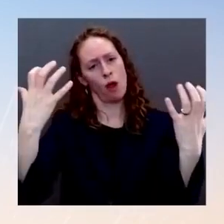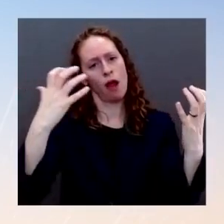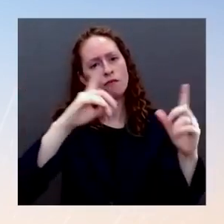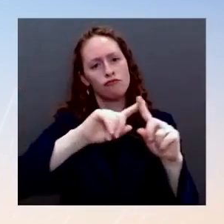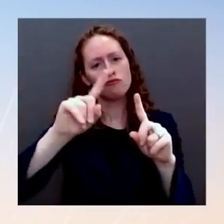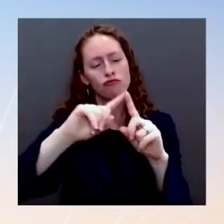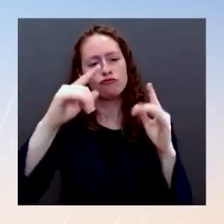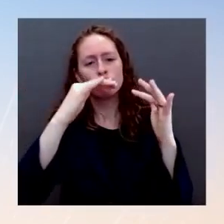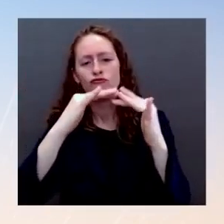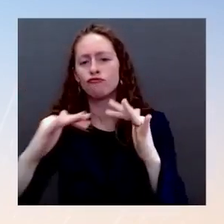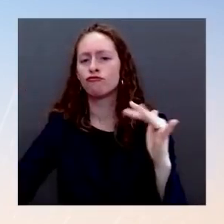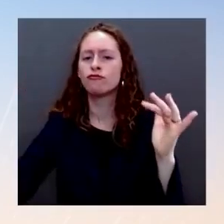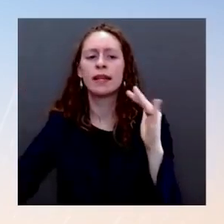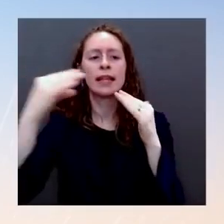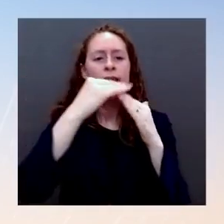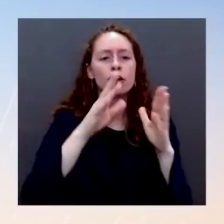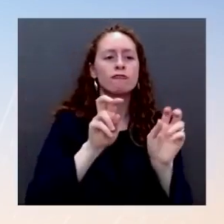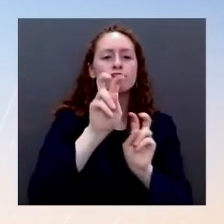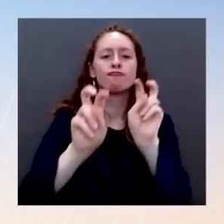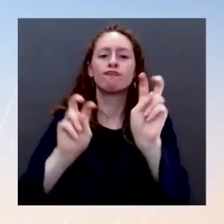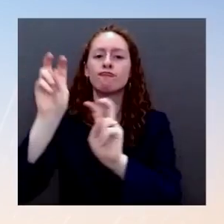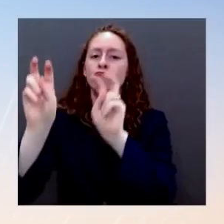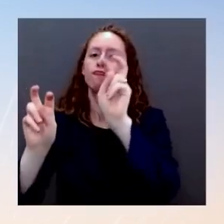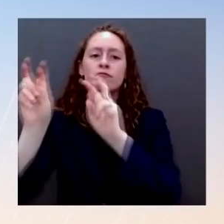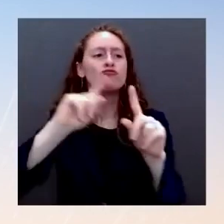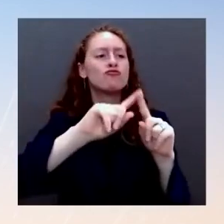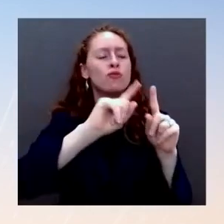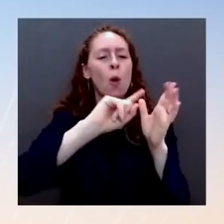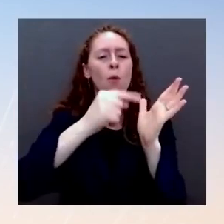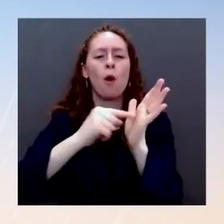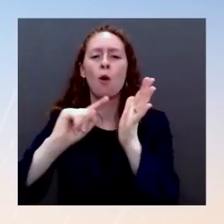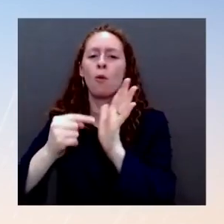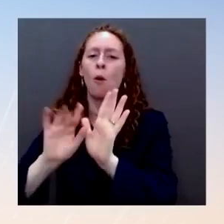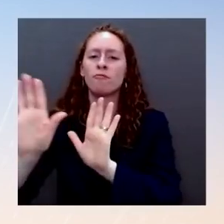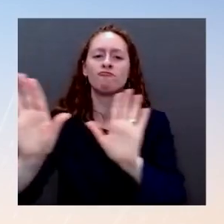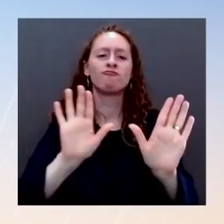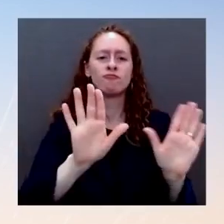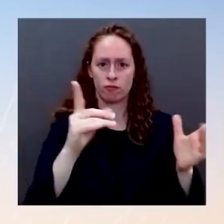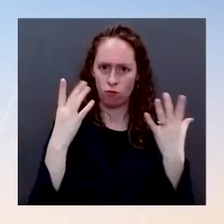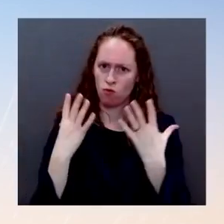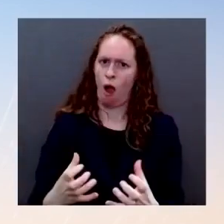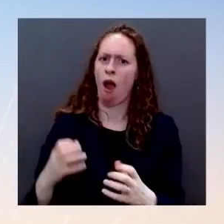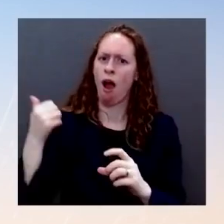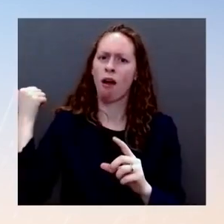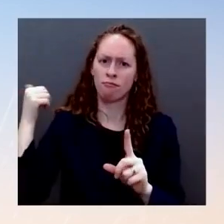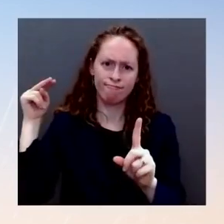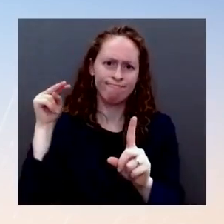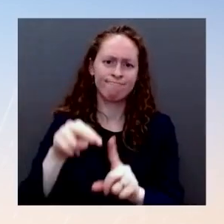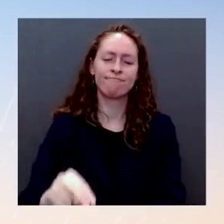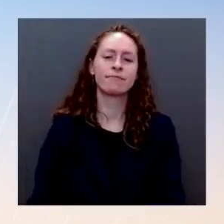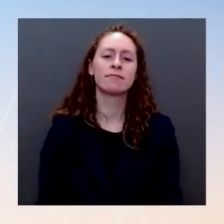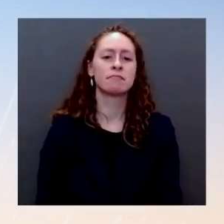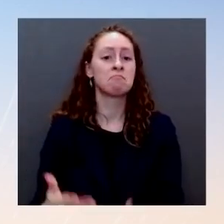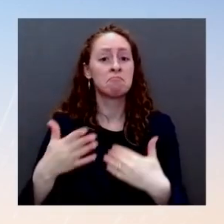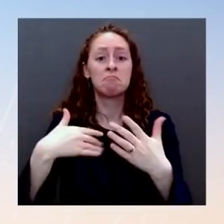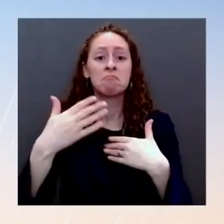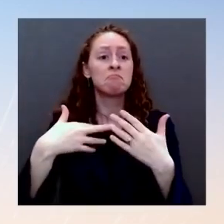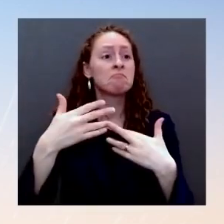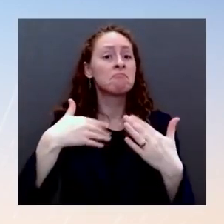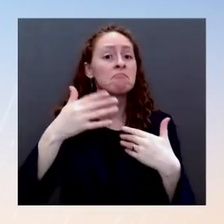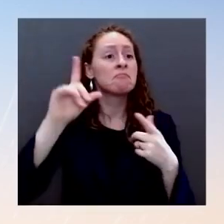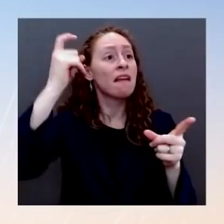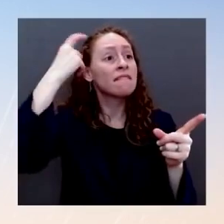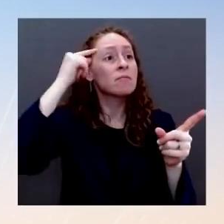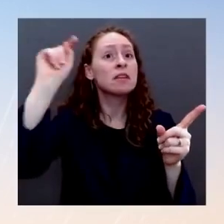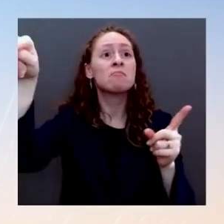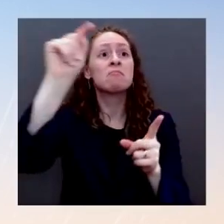him in other points in parts of his government, is an important part of his decision-making process. And can we just go back to the testing issue? Sure. Do you